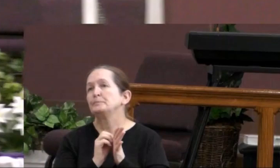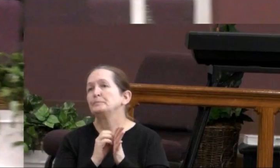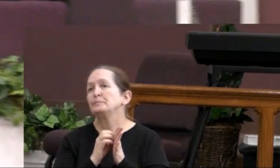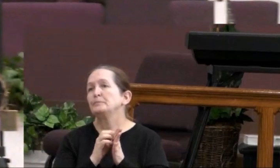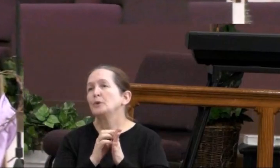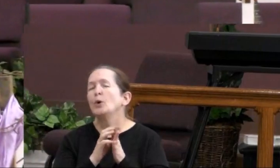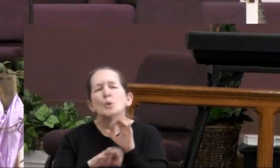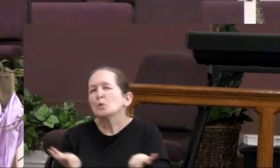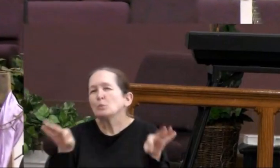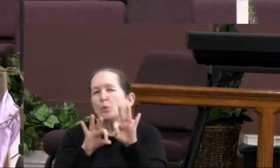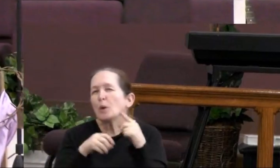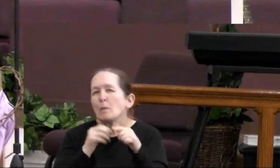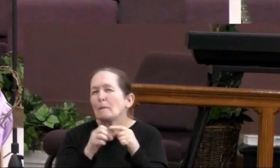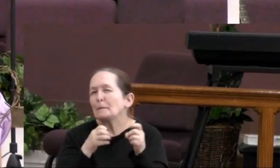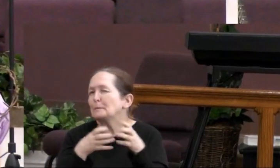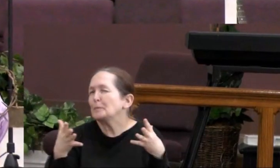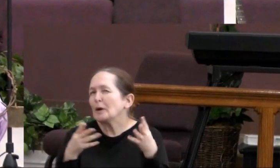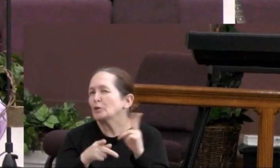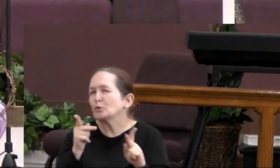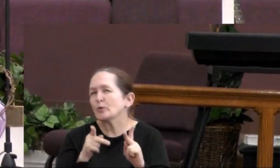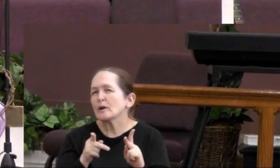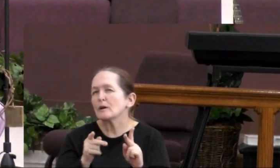What's so important about the crowd?